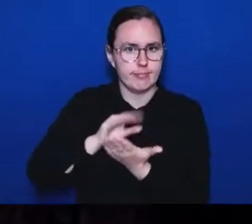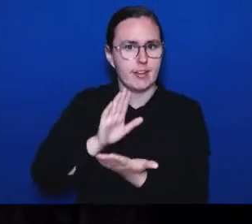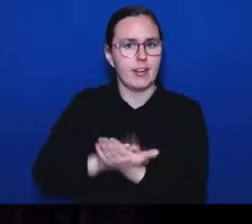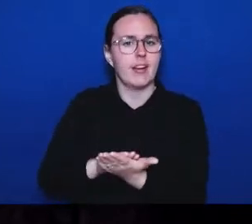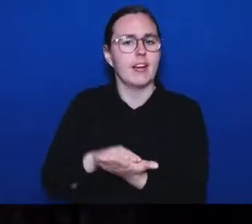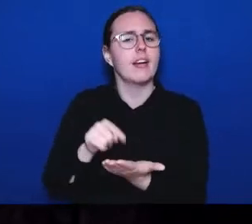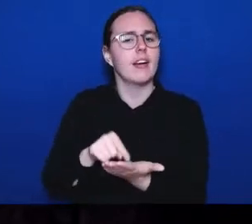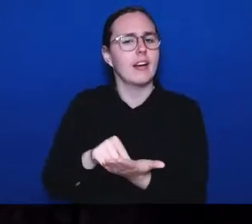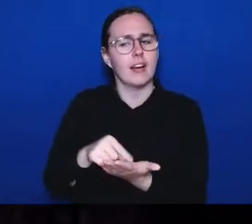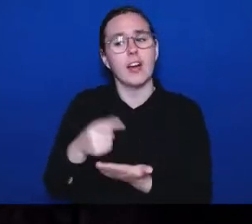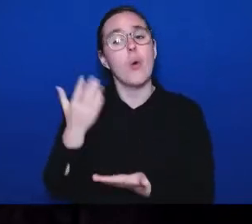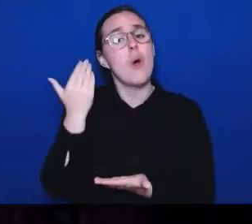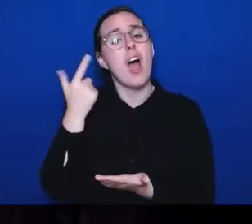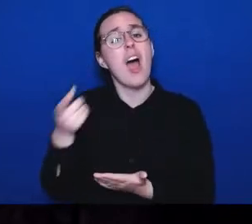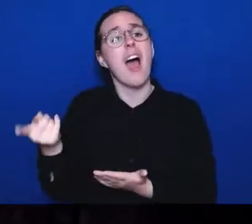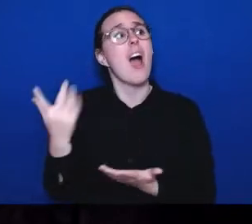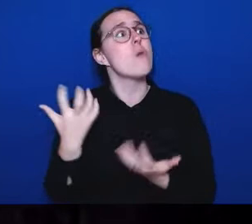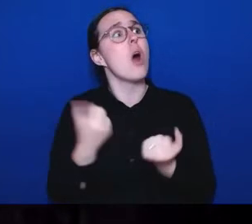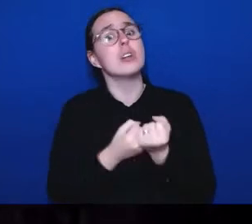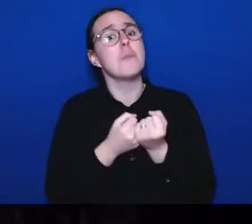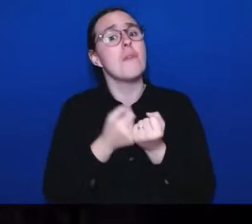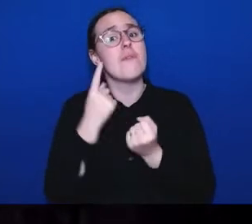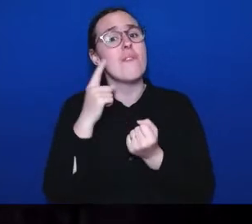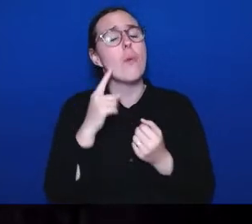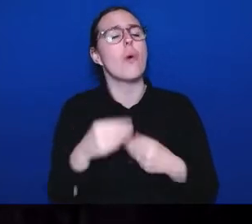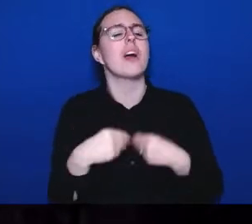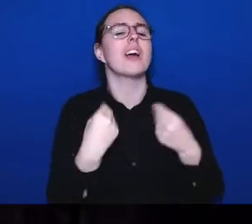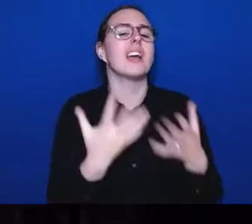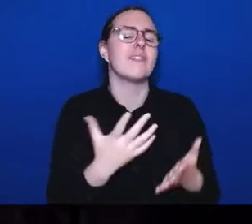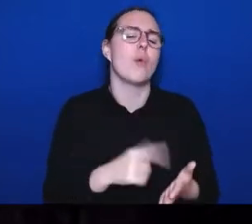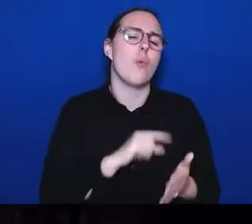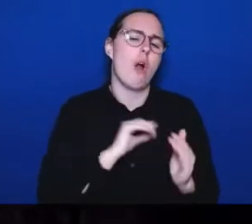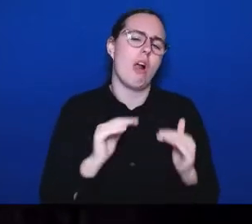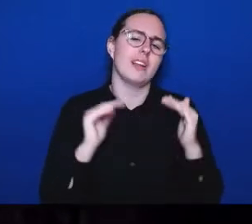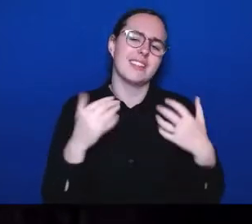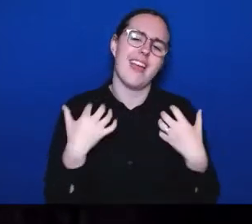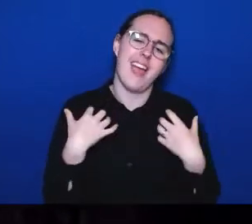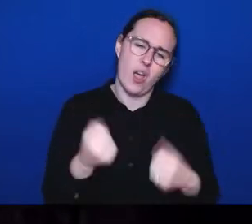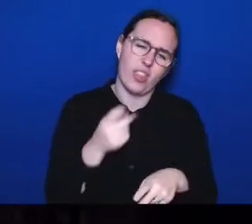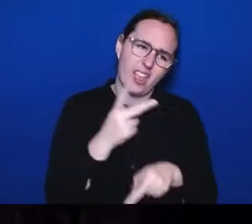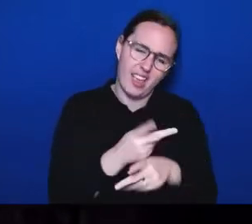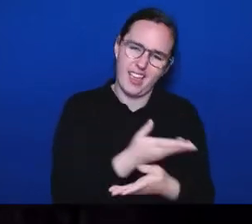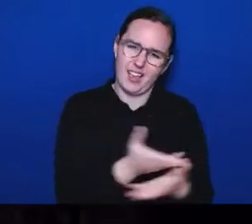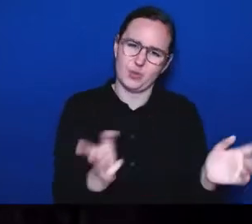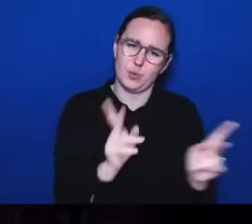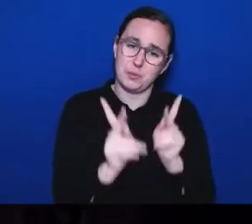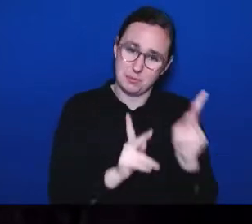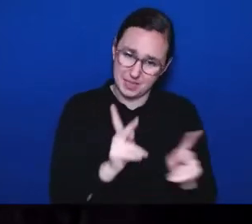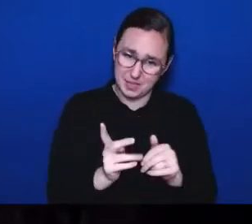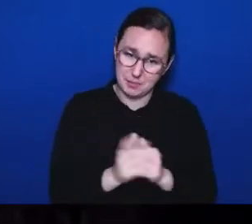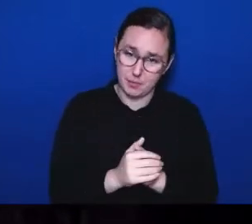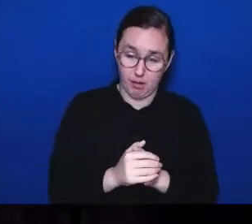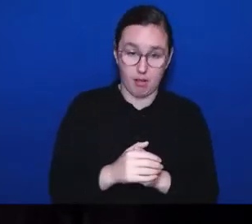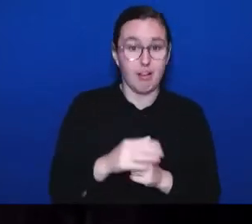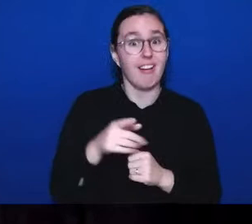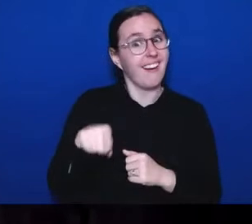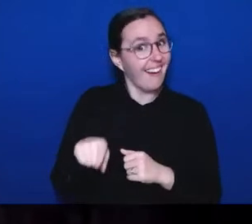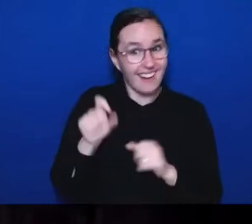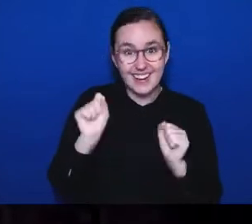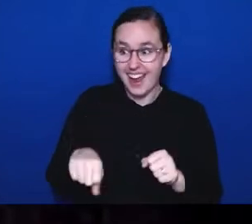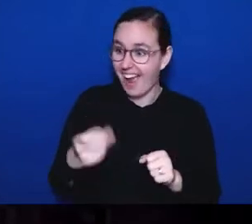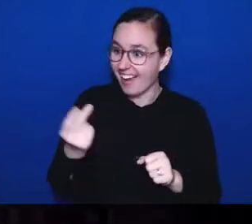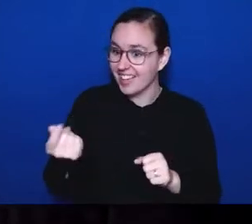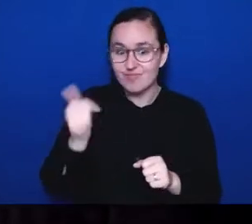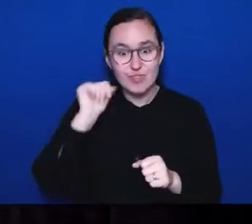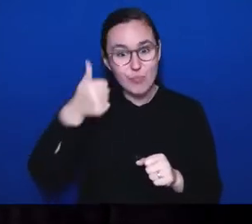patients' needs. This will not happen overnight. There is still much work to be done, but I believe today we are